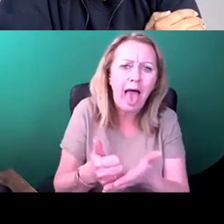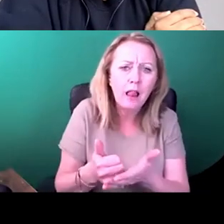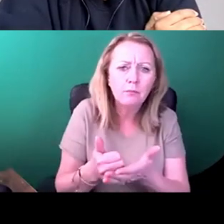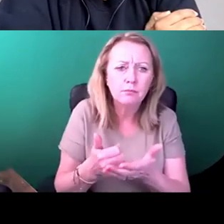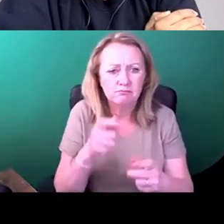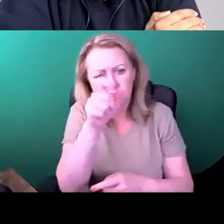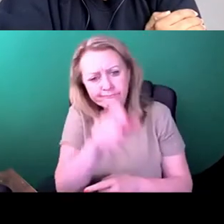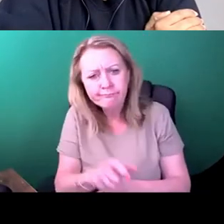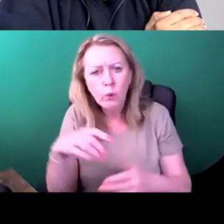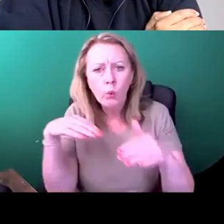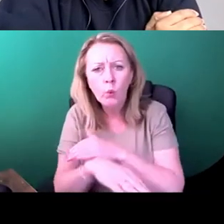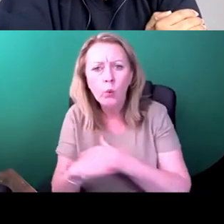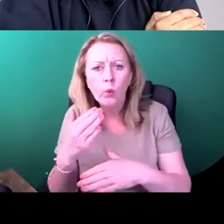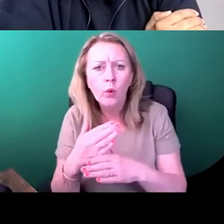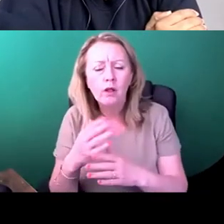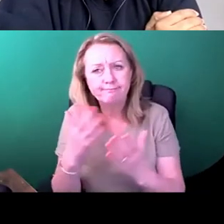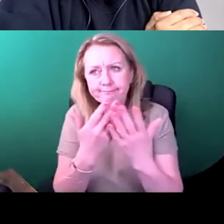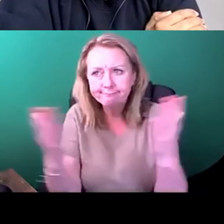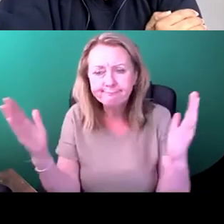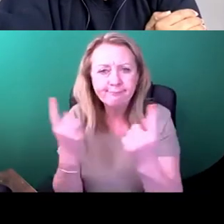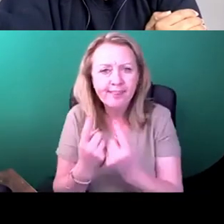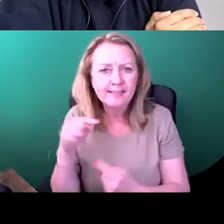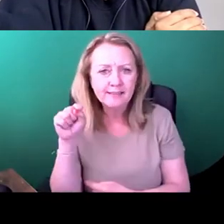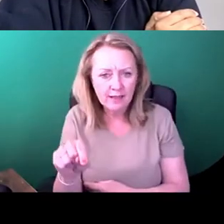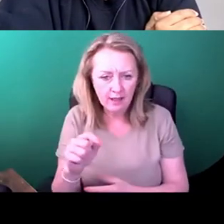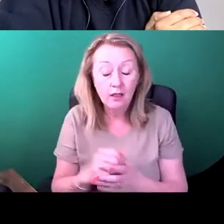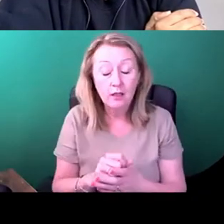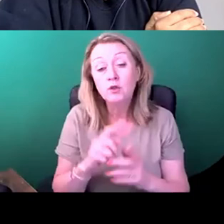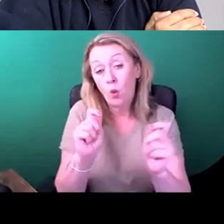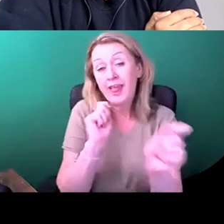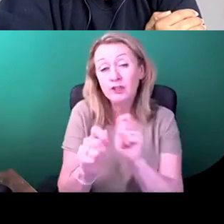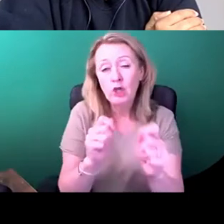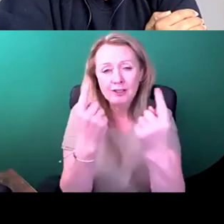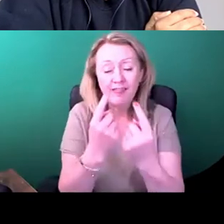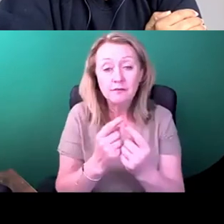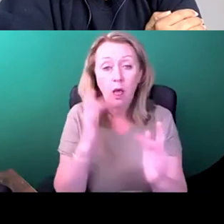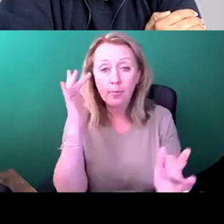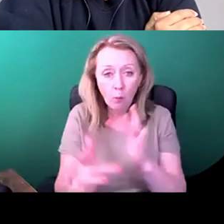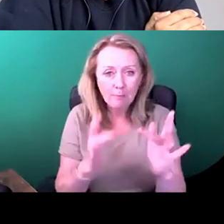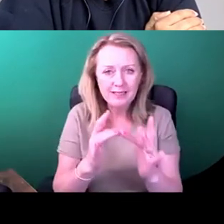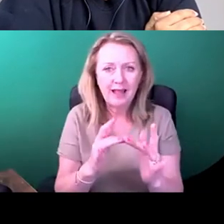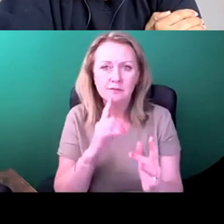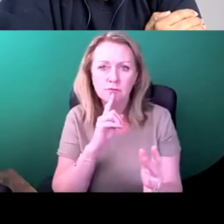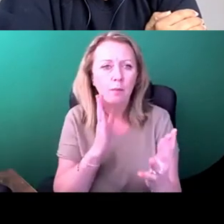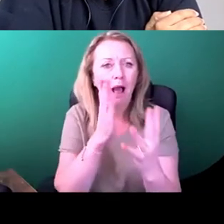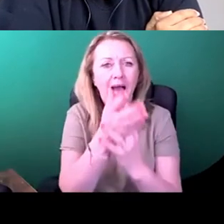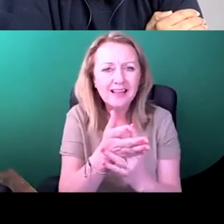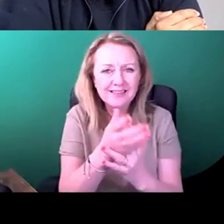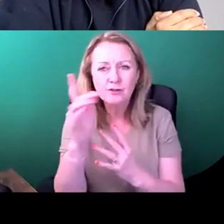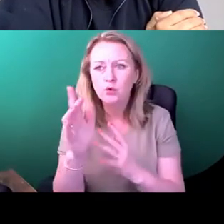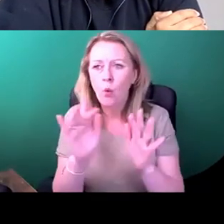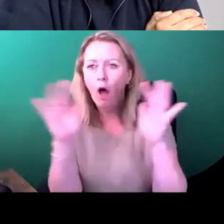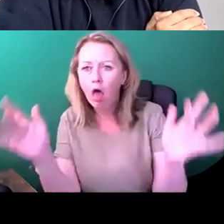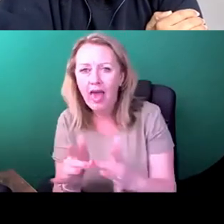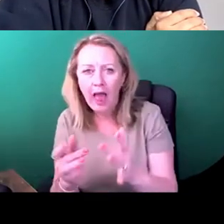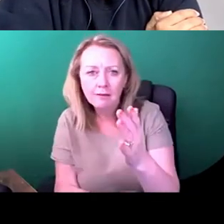residency. More broadly, they looked to make changes on their websites and thought about access to online events. So